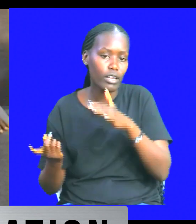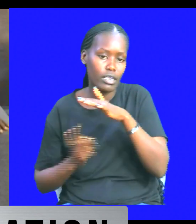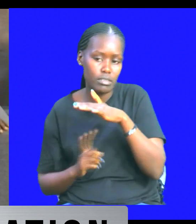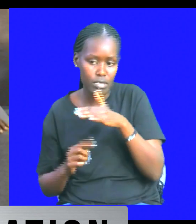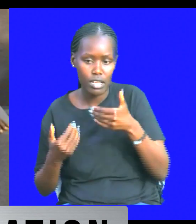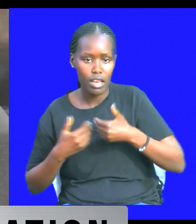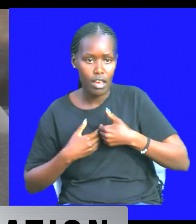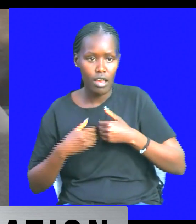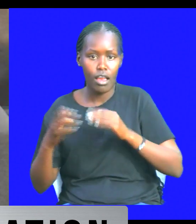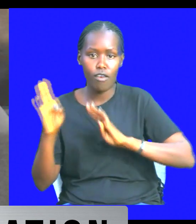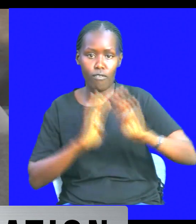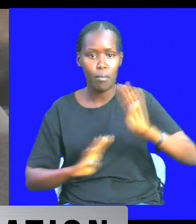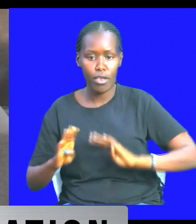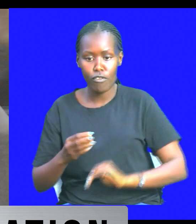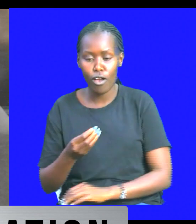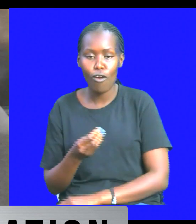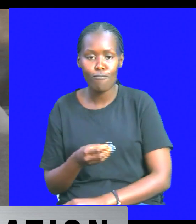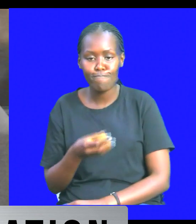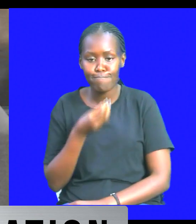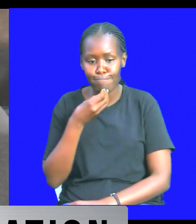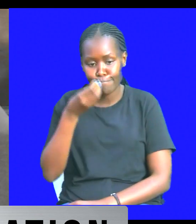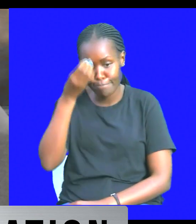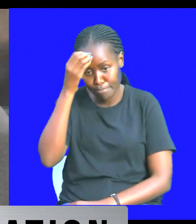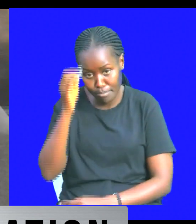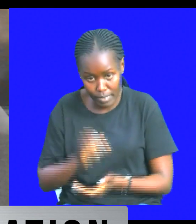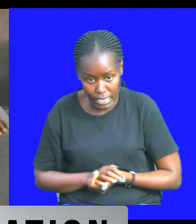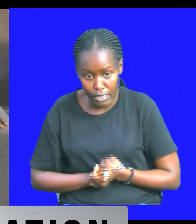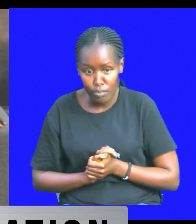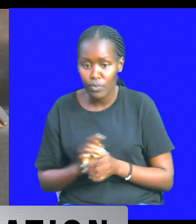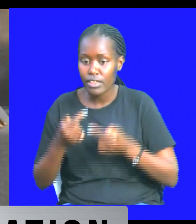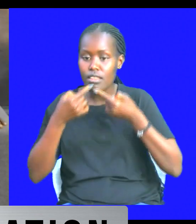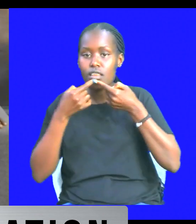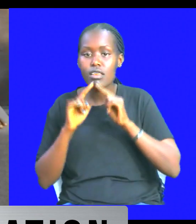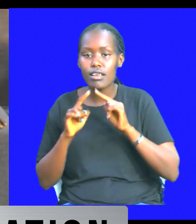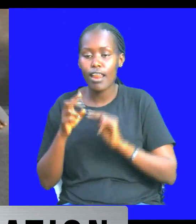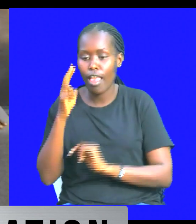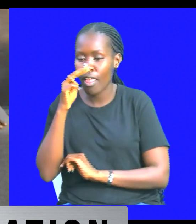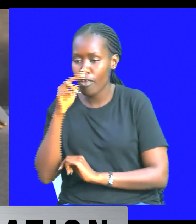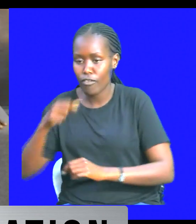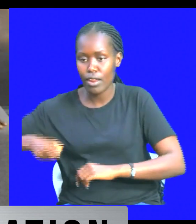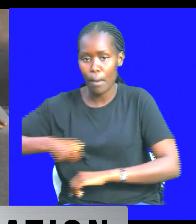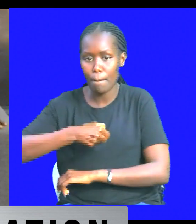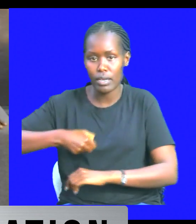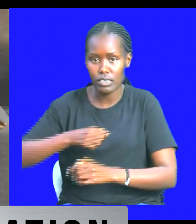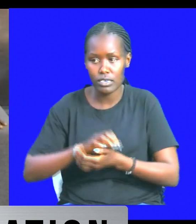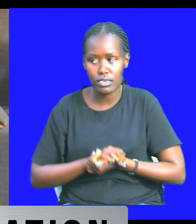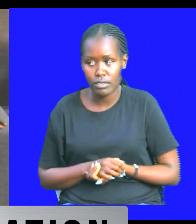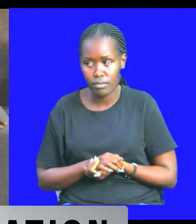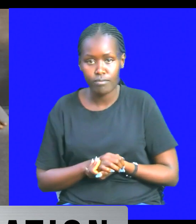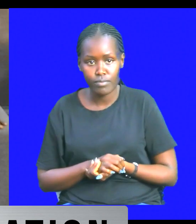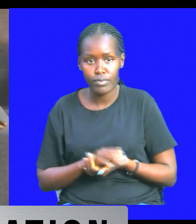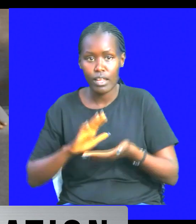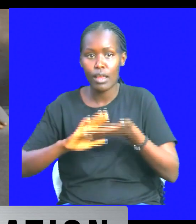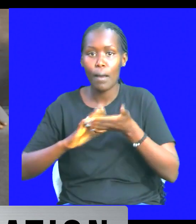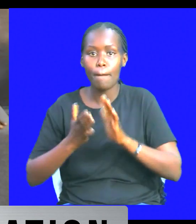of pretending that it is and then they declare some funny budgets. Yes. It has become